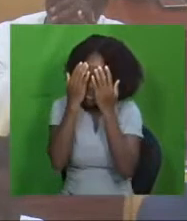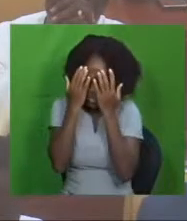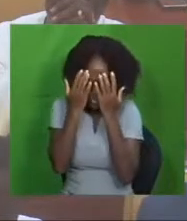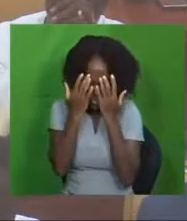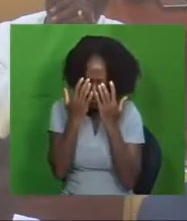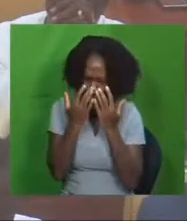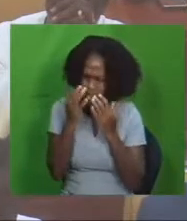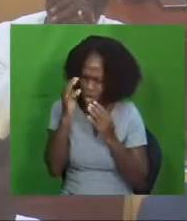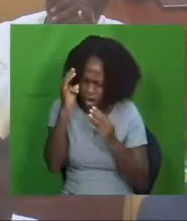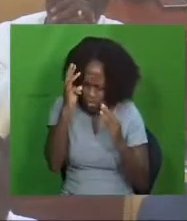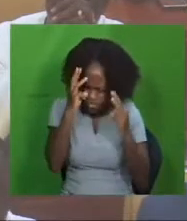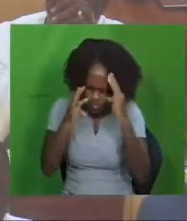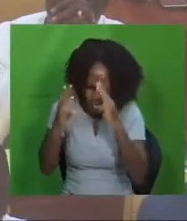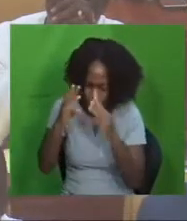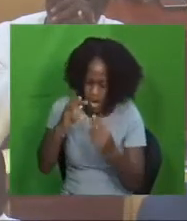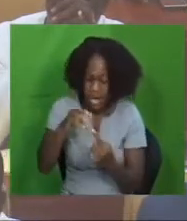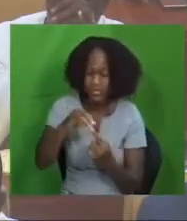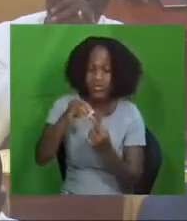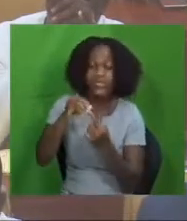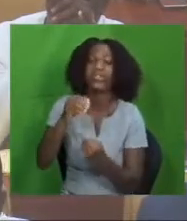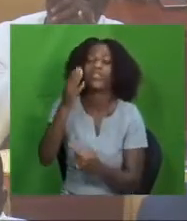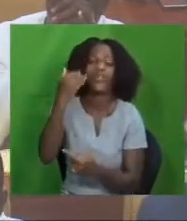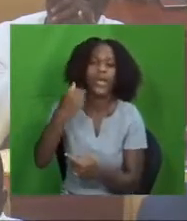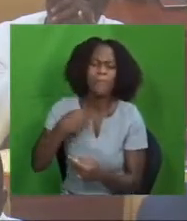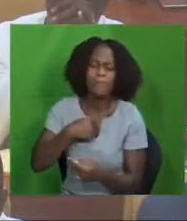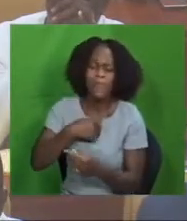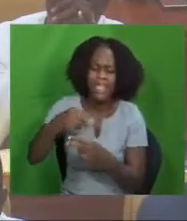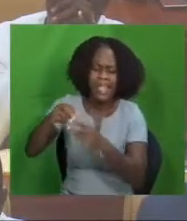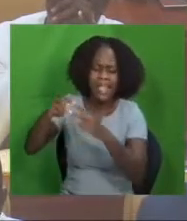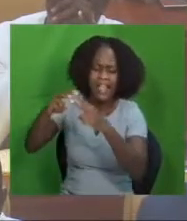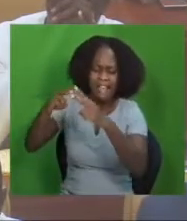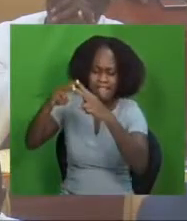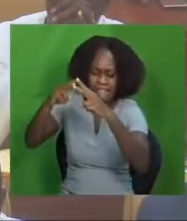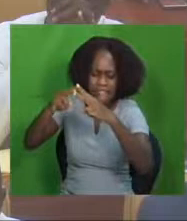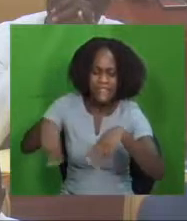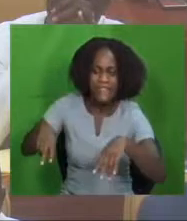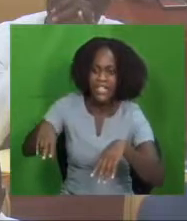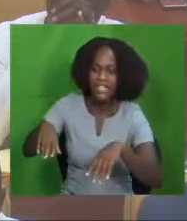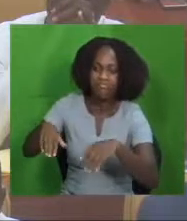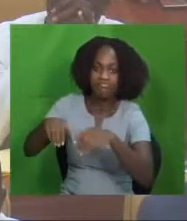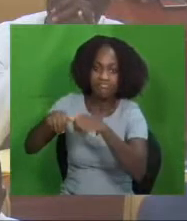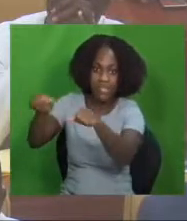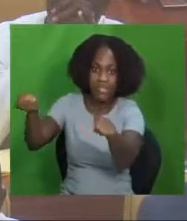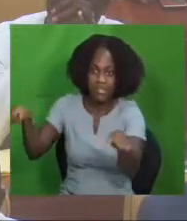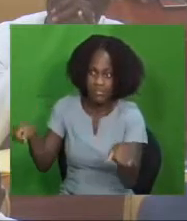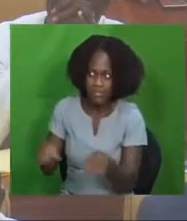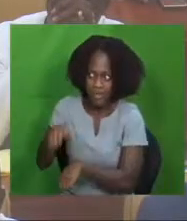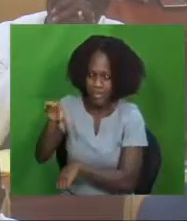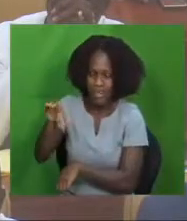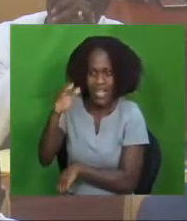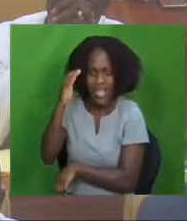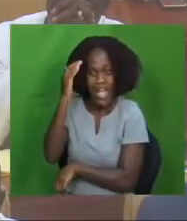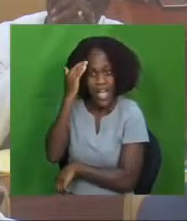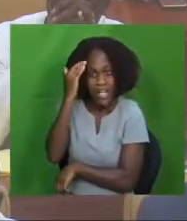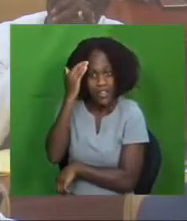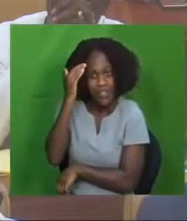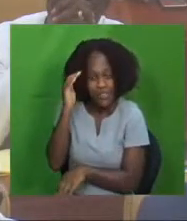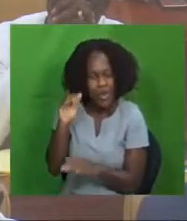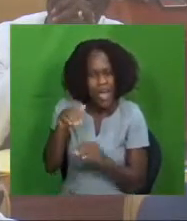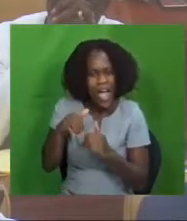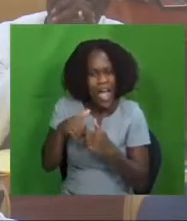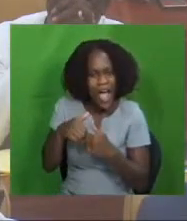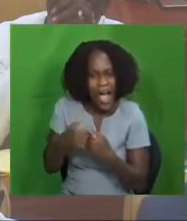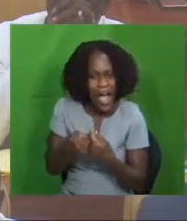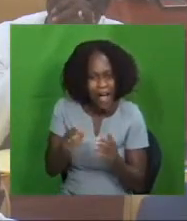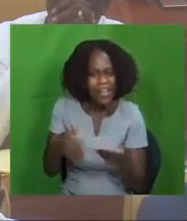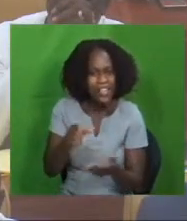distressed, particularly because I'm from a very rural constituency. And I know how it is to give the people just